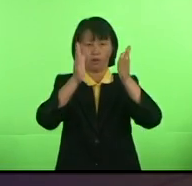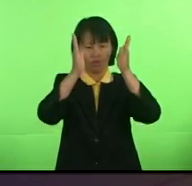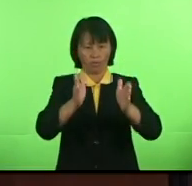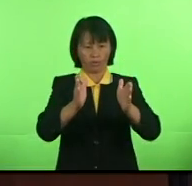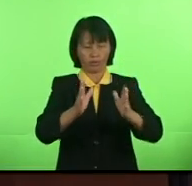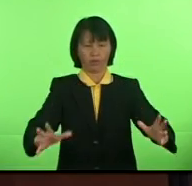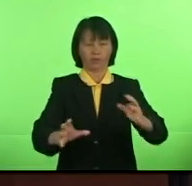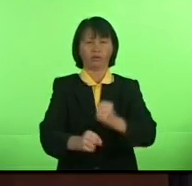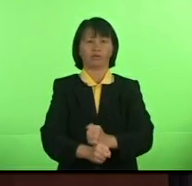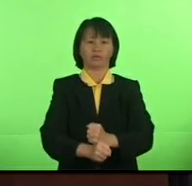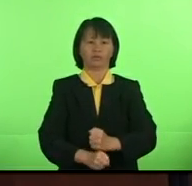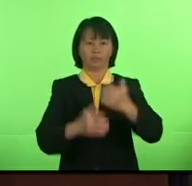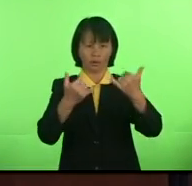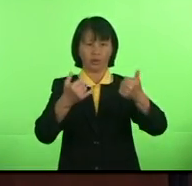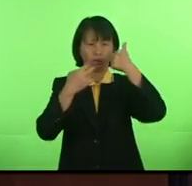introduction.